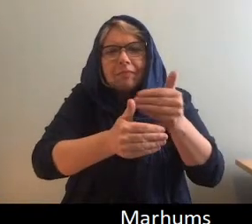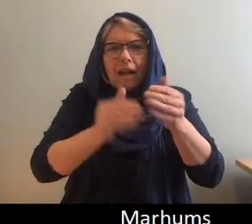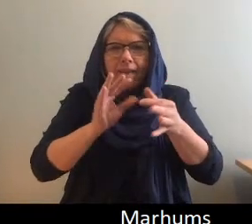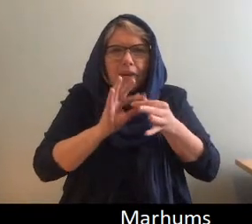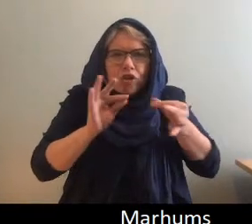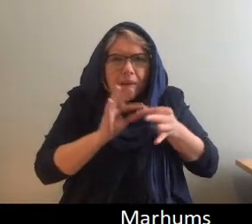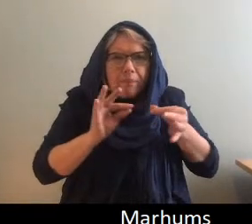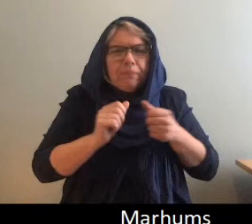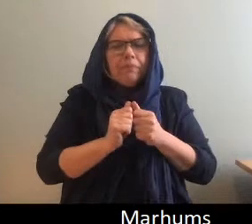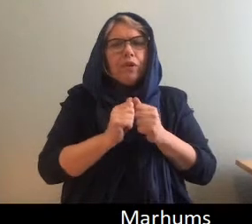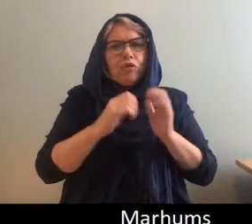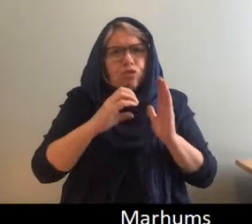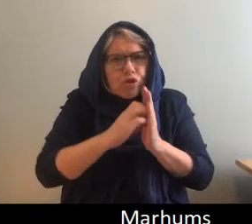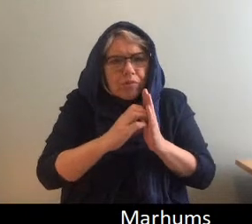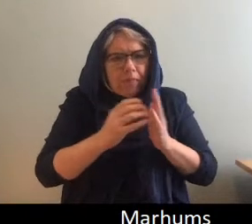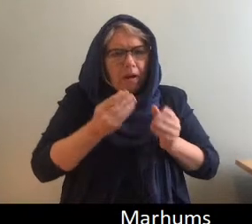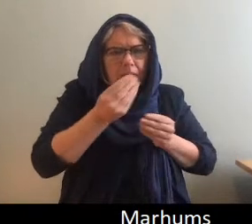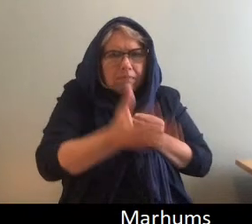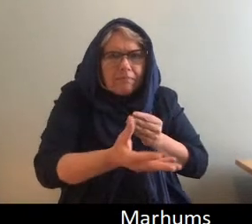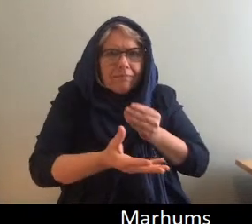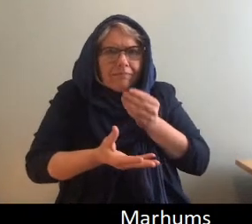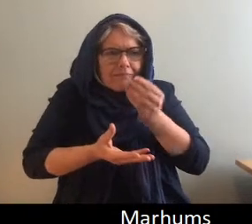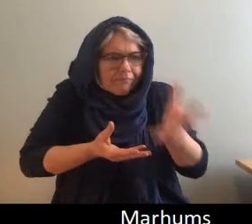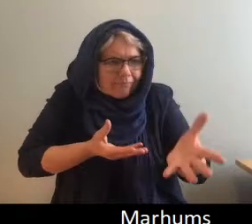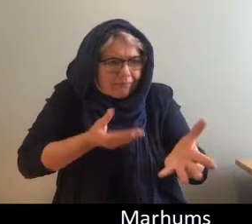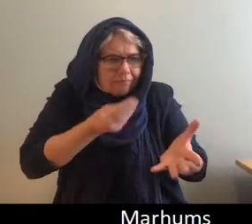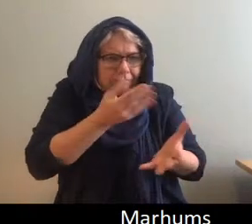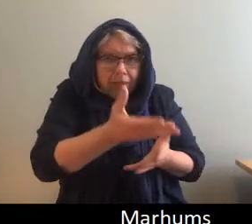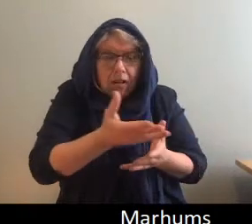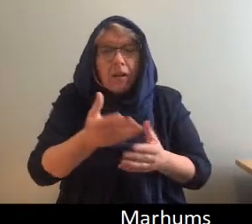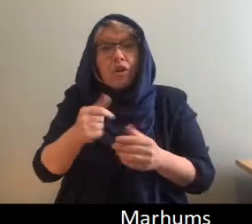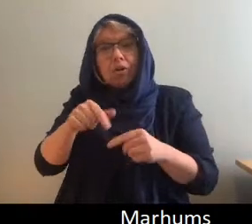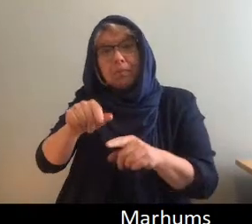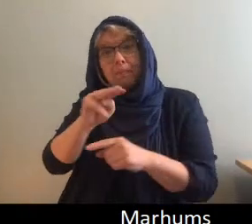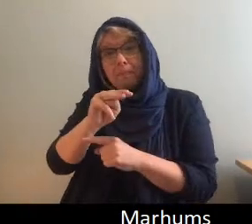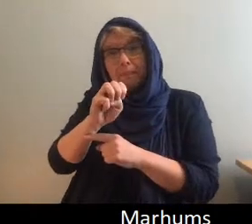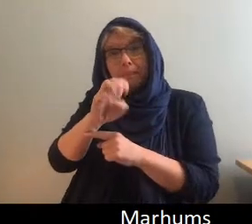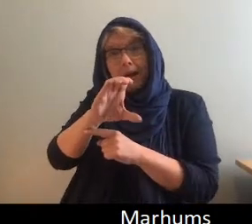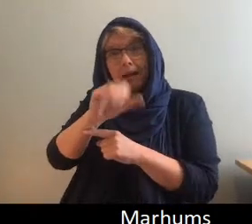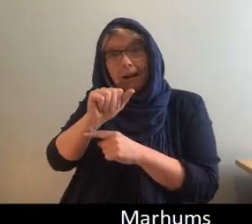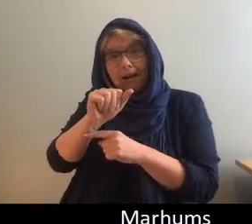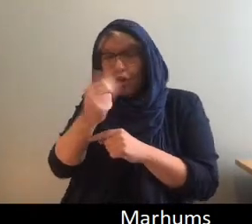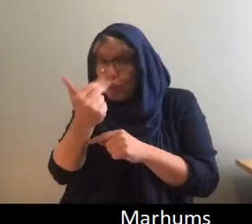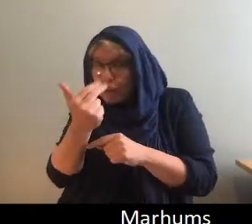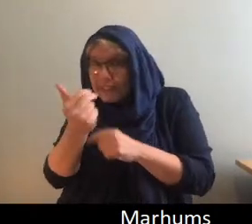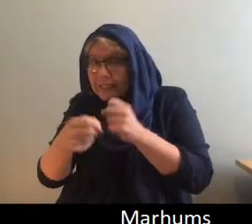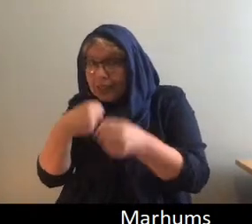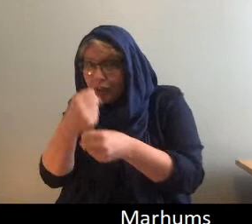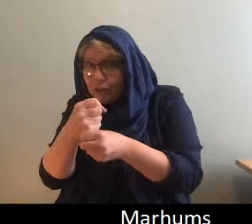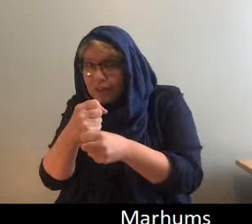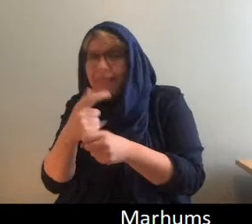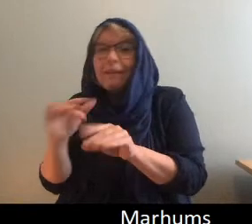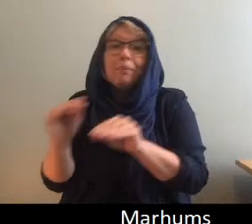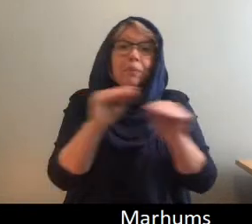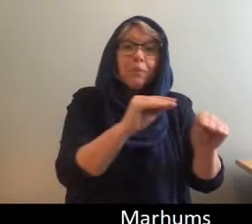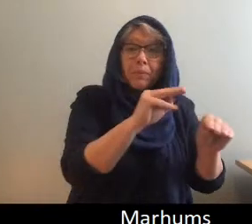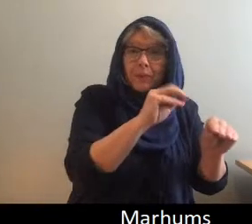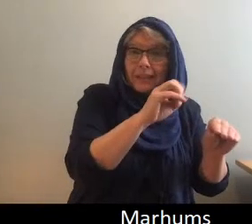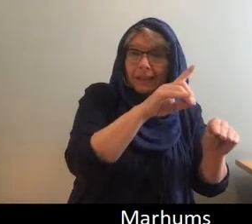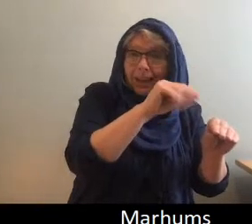Surah Al-Qadr, the chapter of power, it says that we reveal it on one night. Is this, and you know,